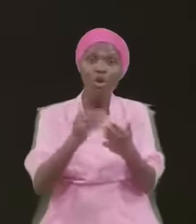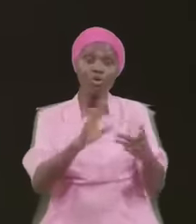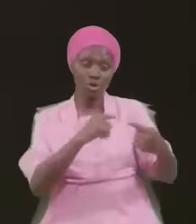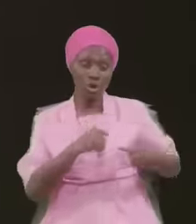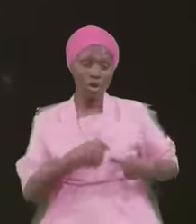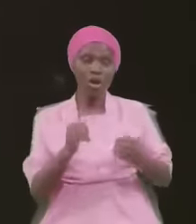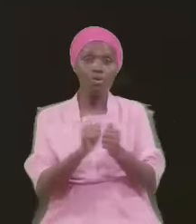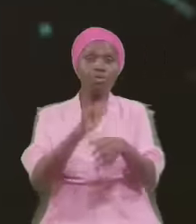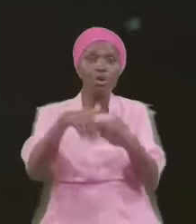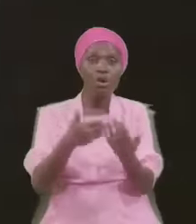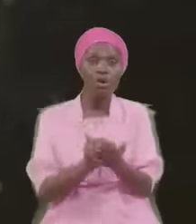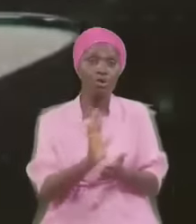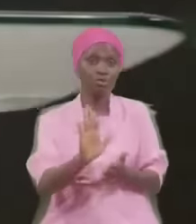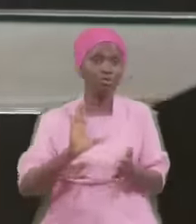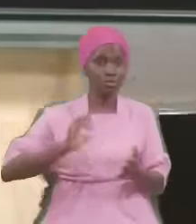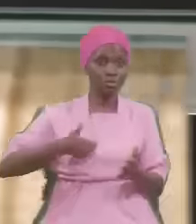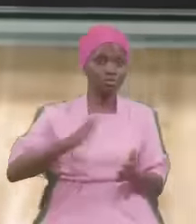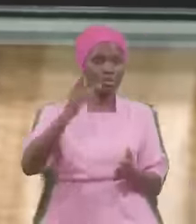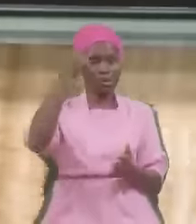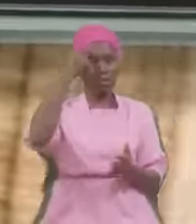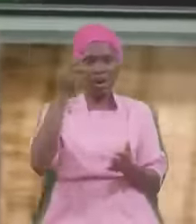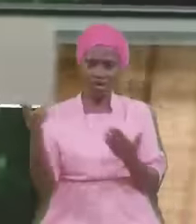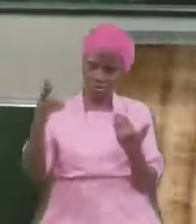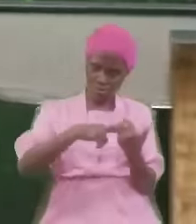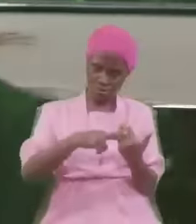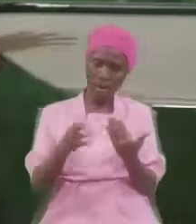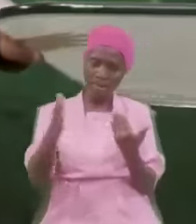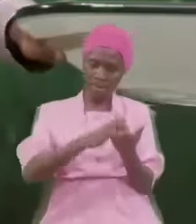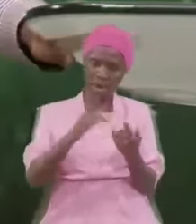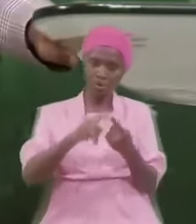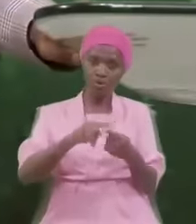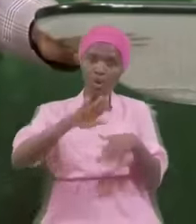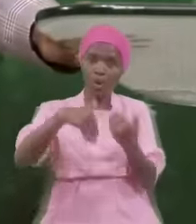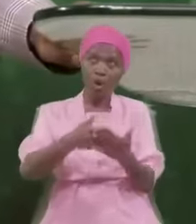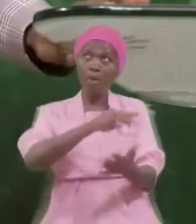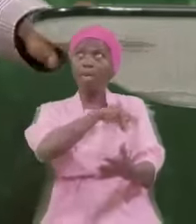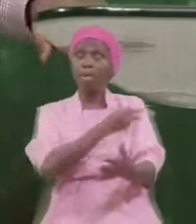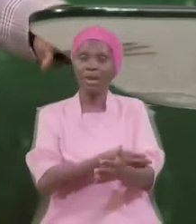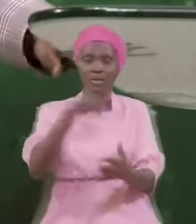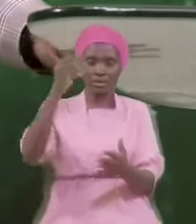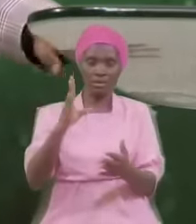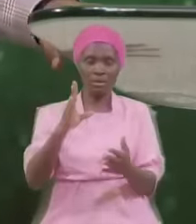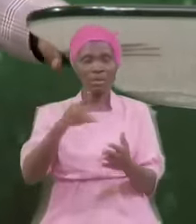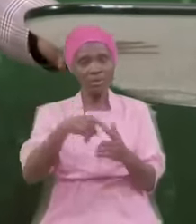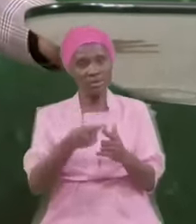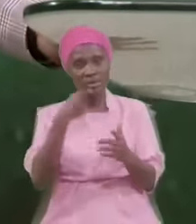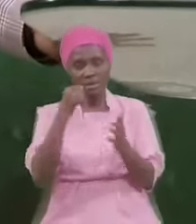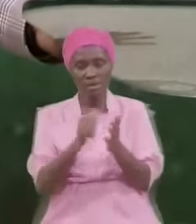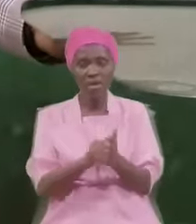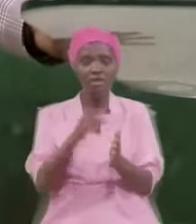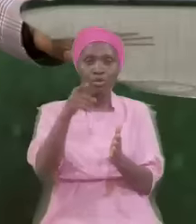or your mind. You return unto the Almighty. And then you say, thou shalt put